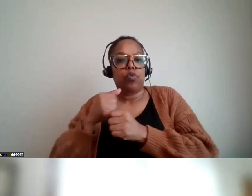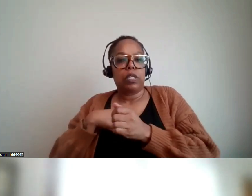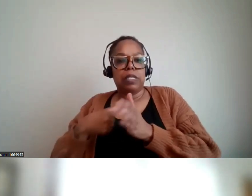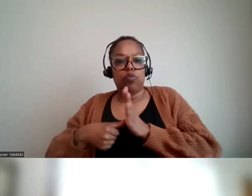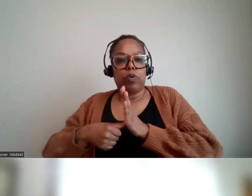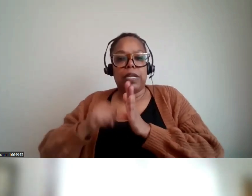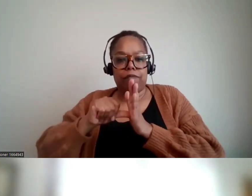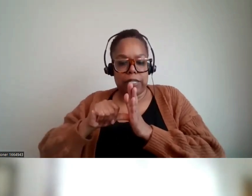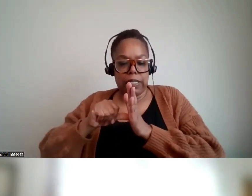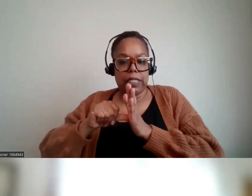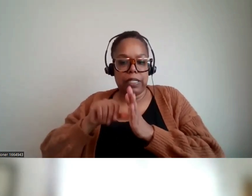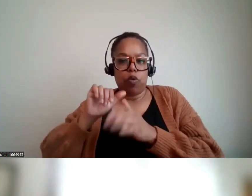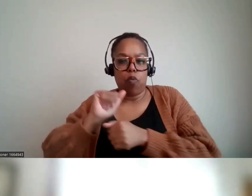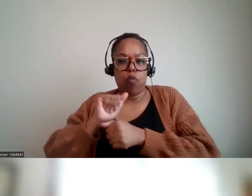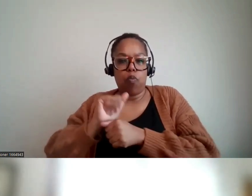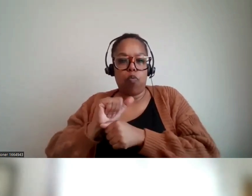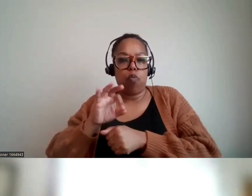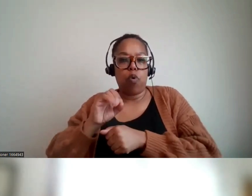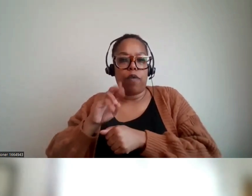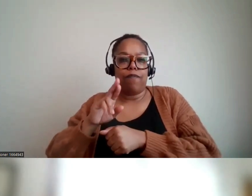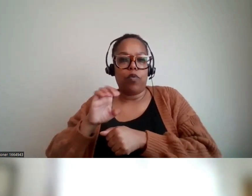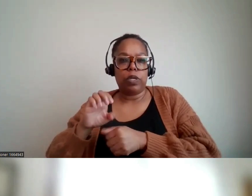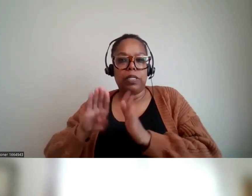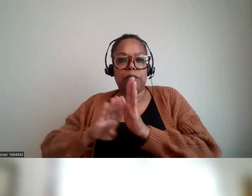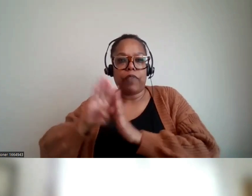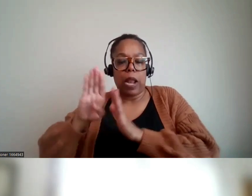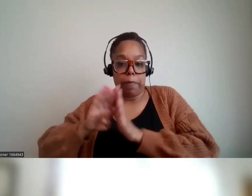there's 2 major themes that I think that are really important.